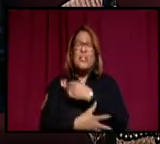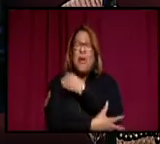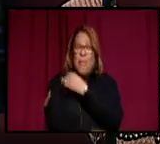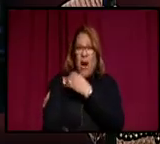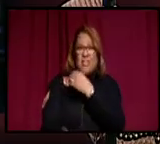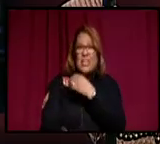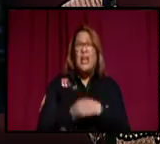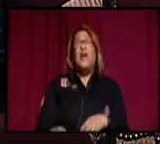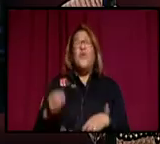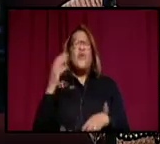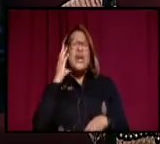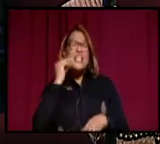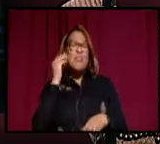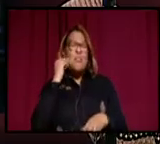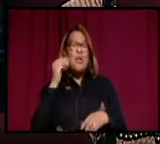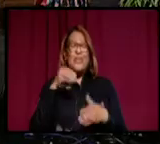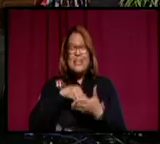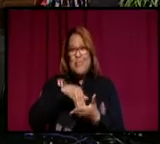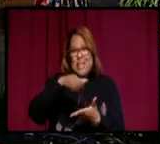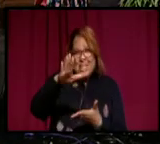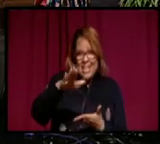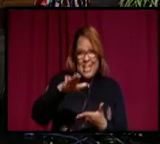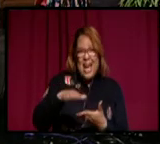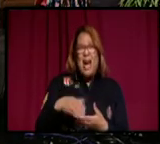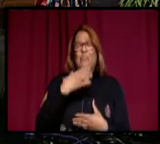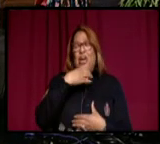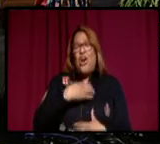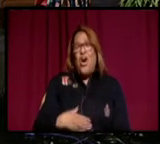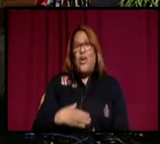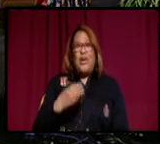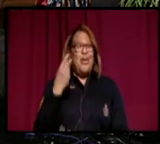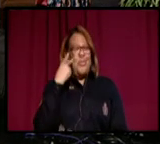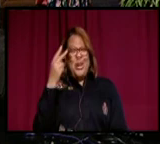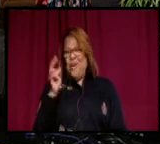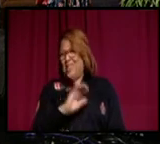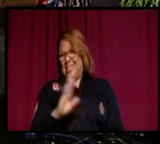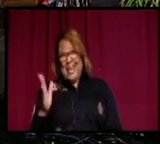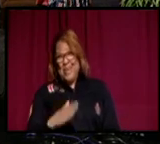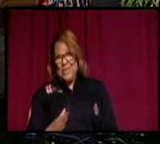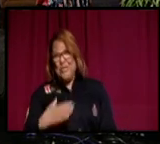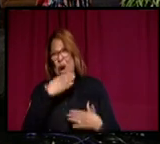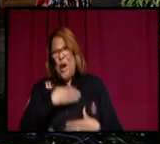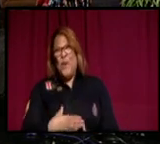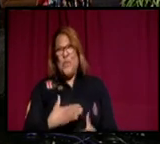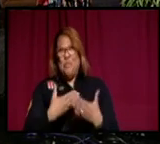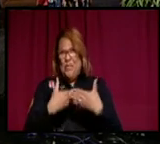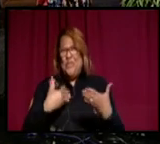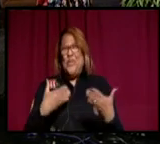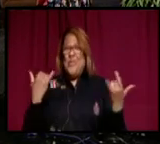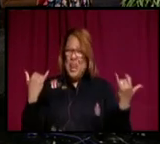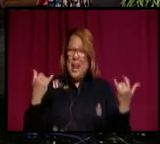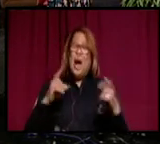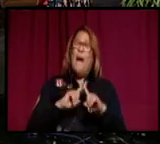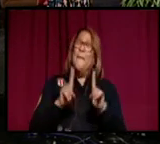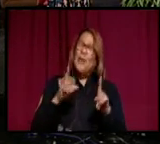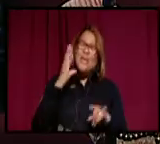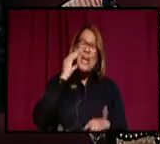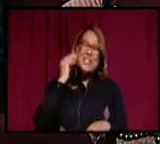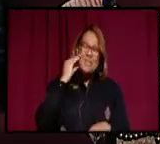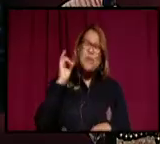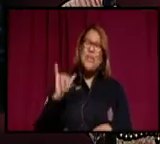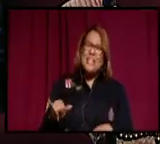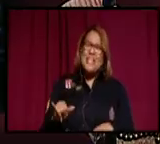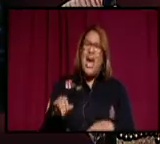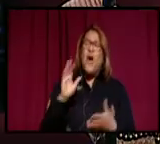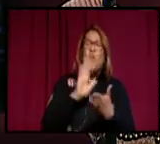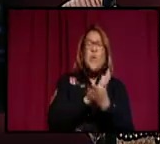faced eviction. We faced days of being hungry. We don't look like we've ever been hungry, but we had some hungry days. We went to school